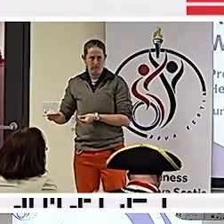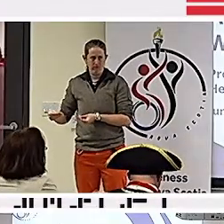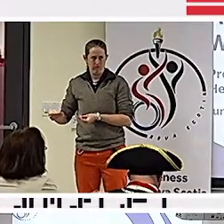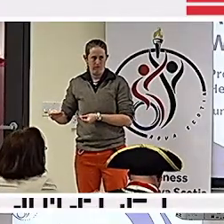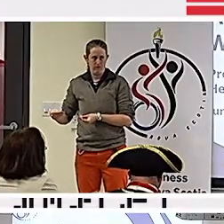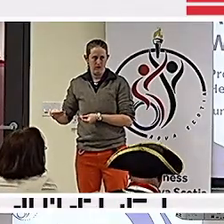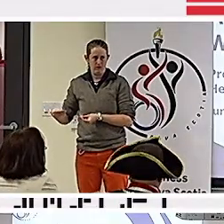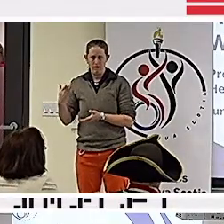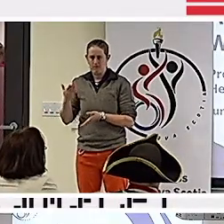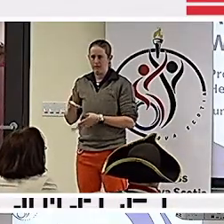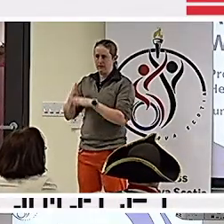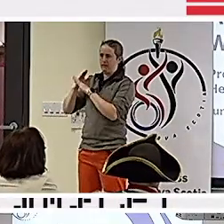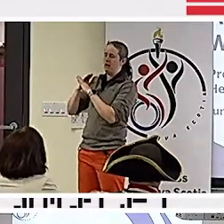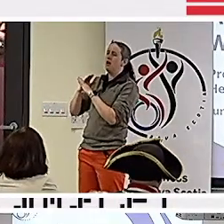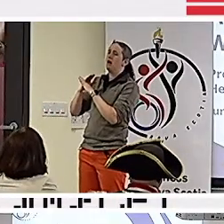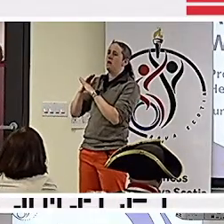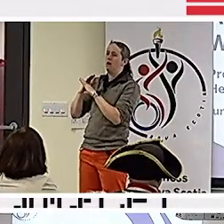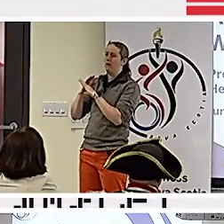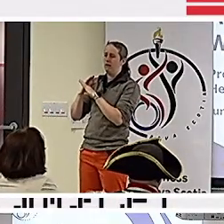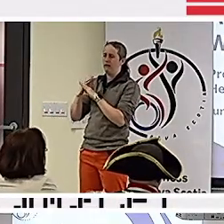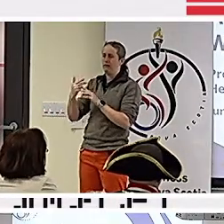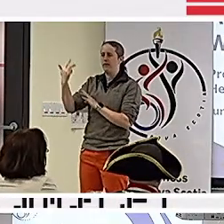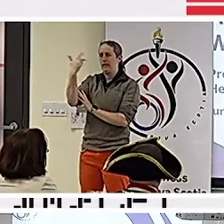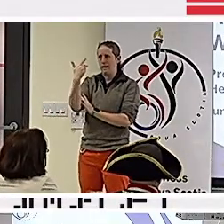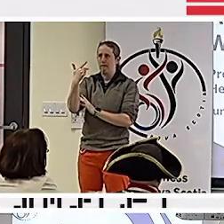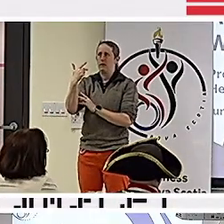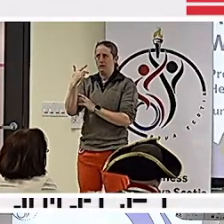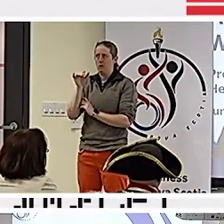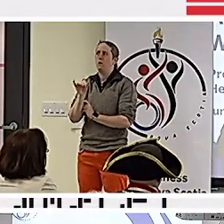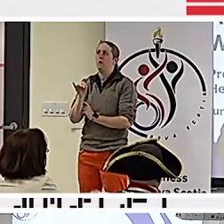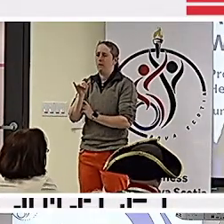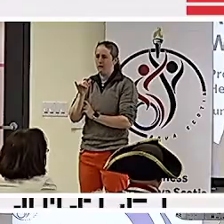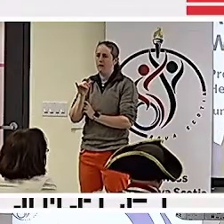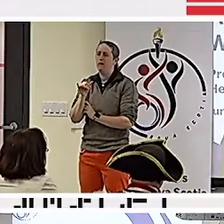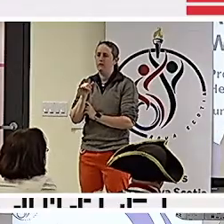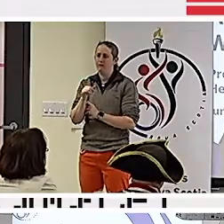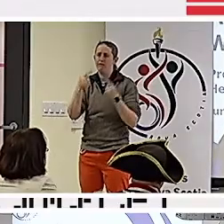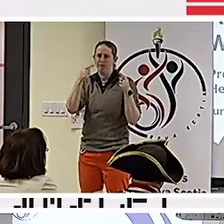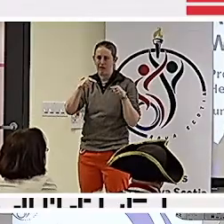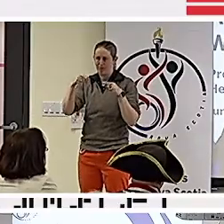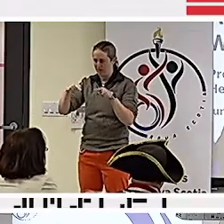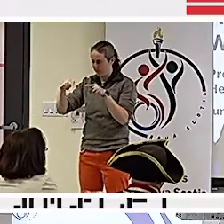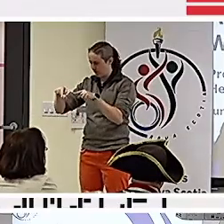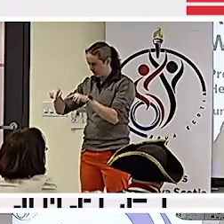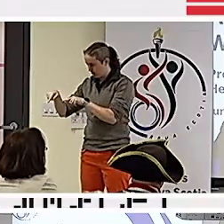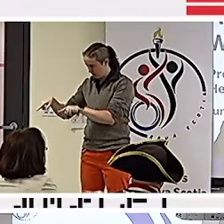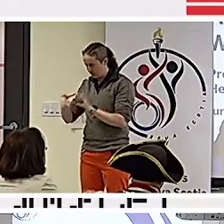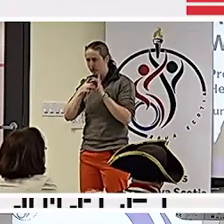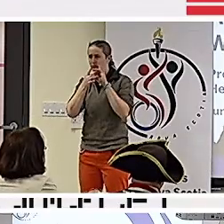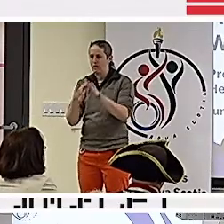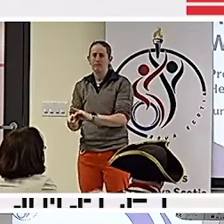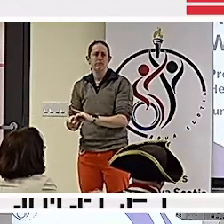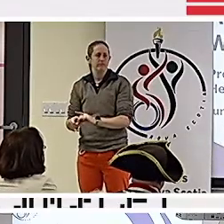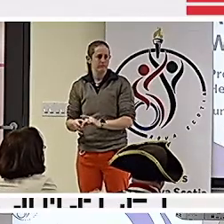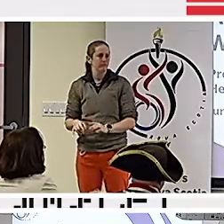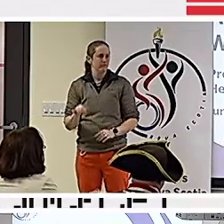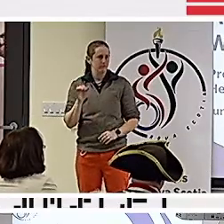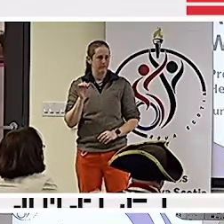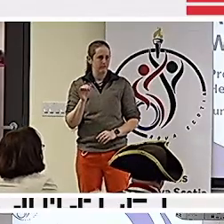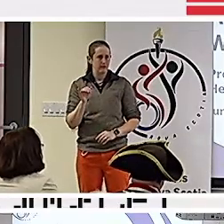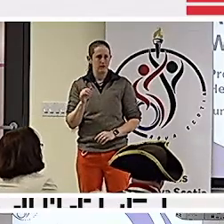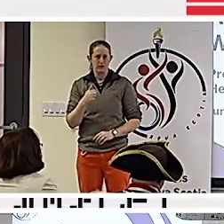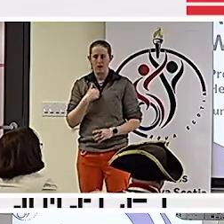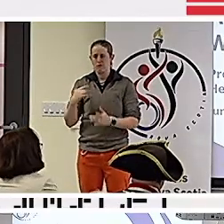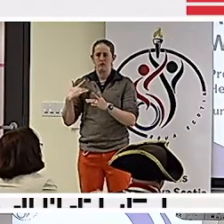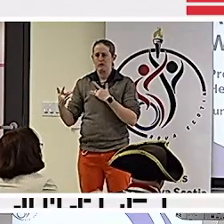See, there's a domino effect. Okay, I'm just concerned that people need to read. They can't see